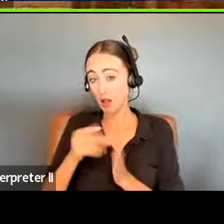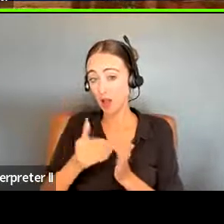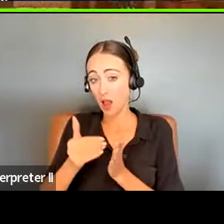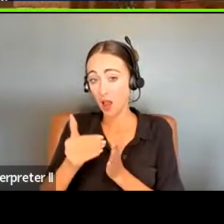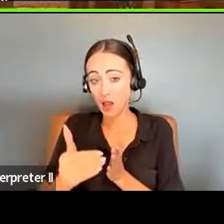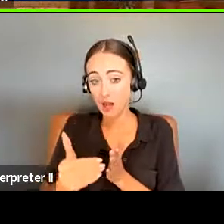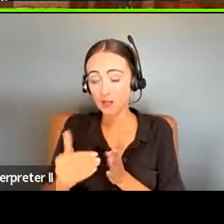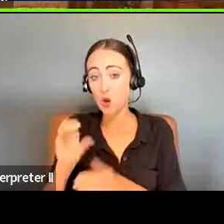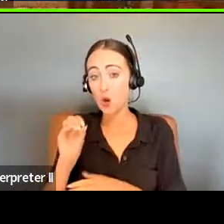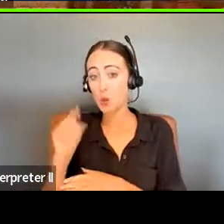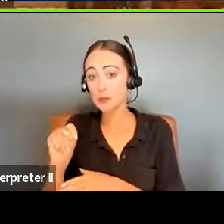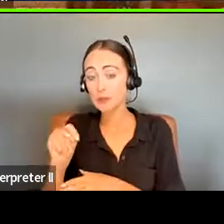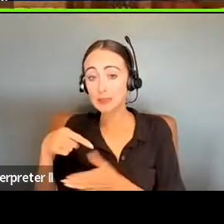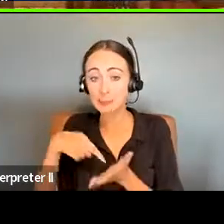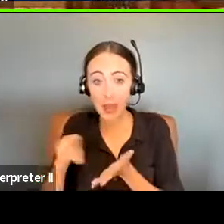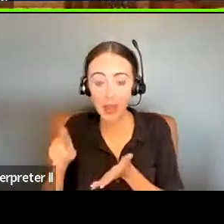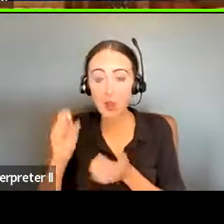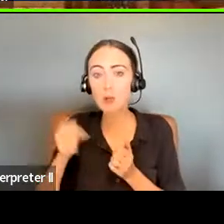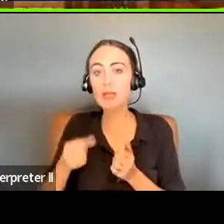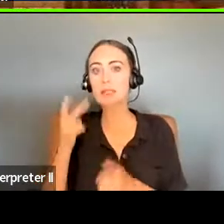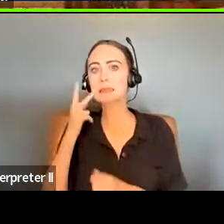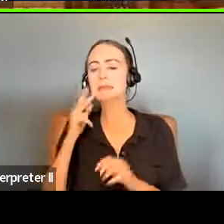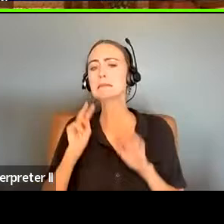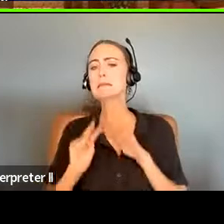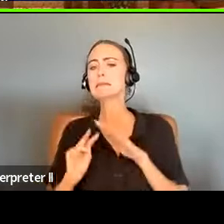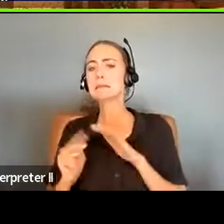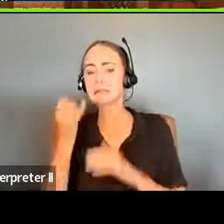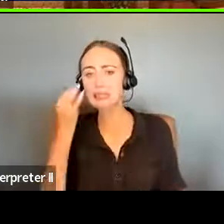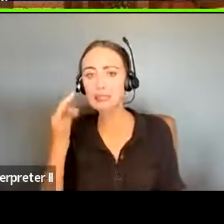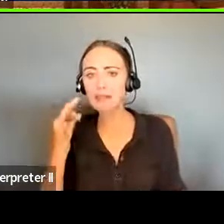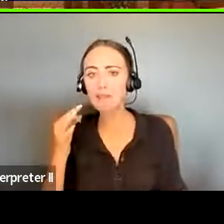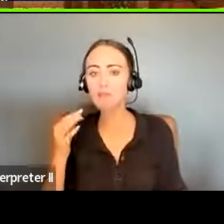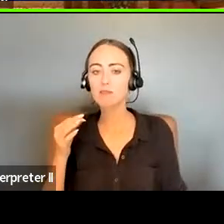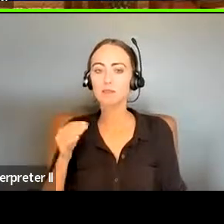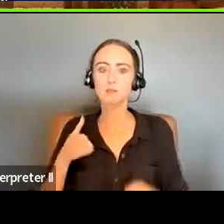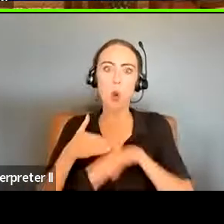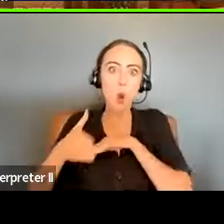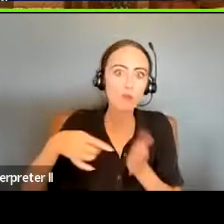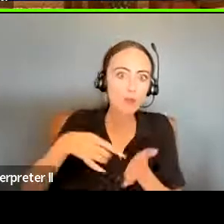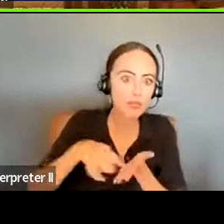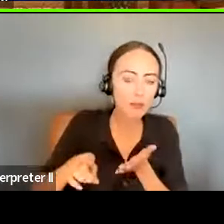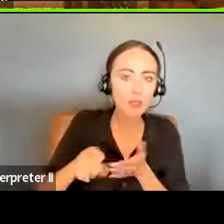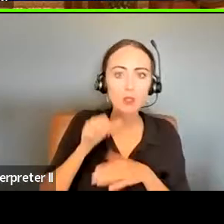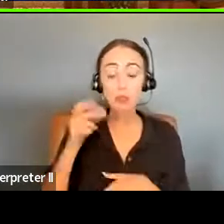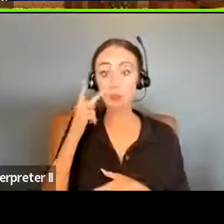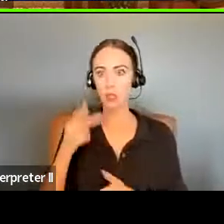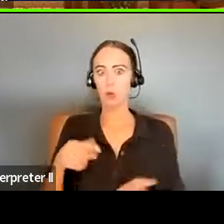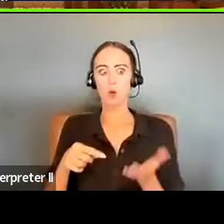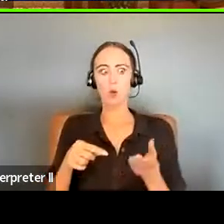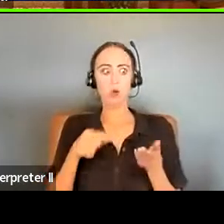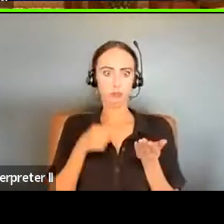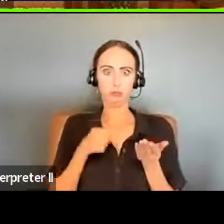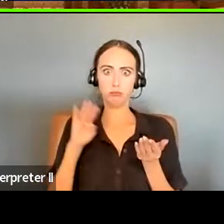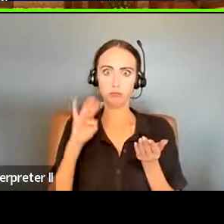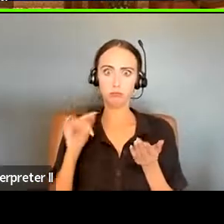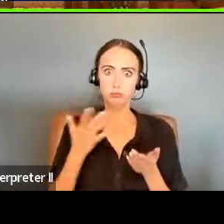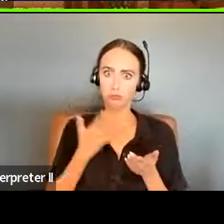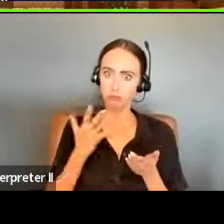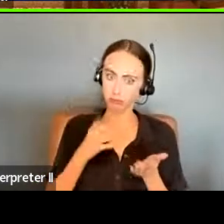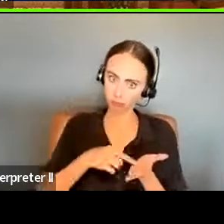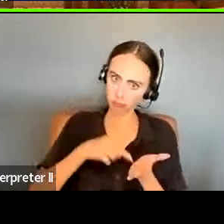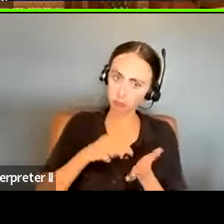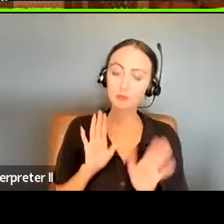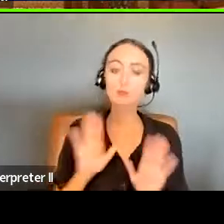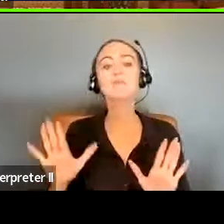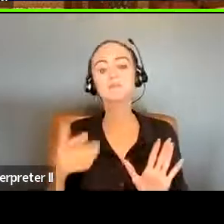can get ahead of it if MPD is overspending on overtime, so we don't end up with a large bill that we have to pay reluctantly.